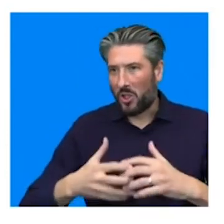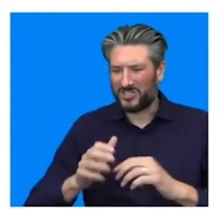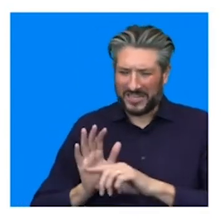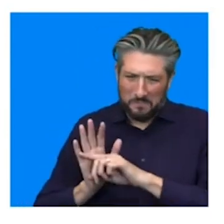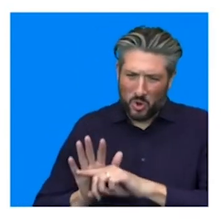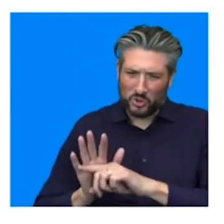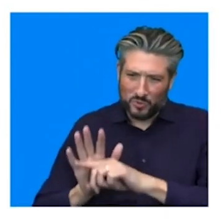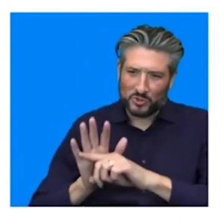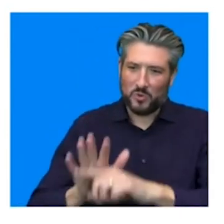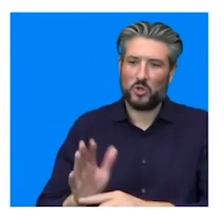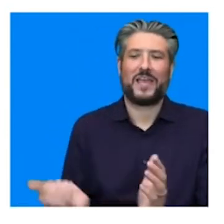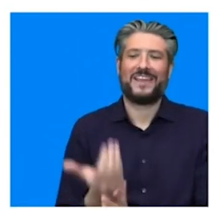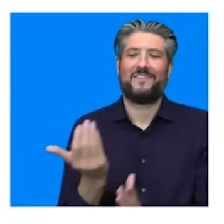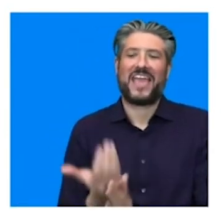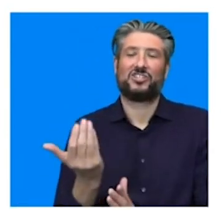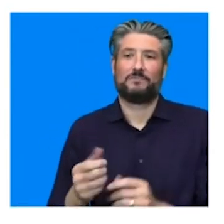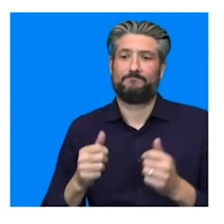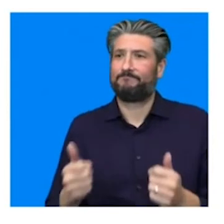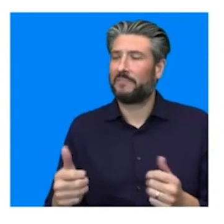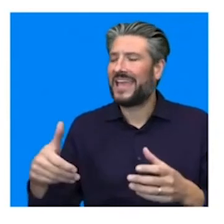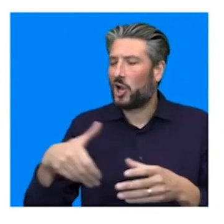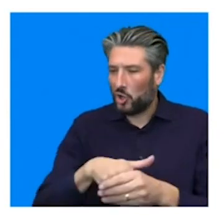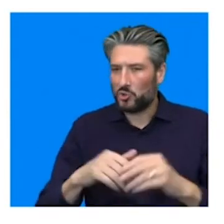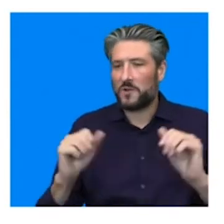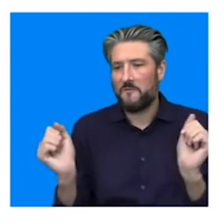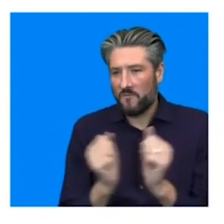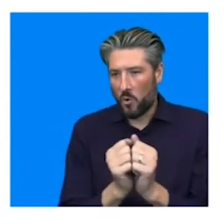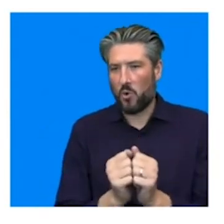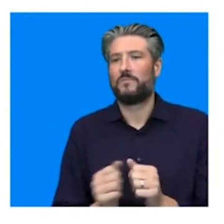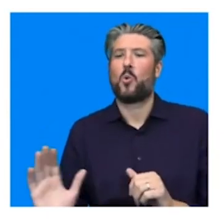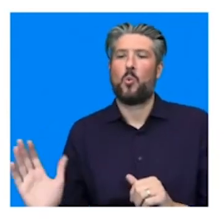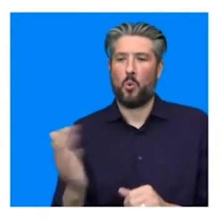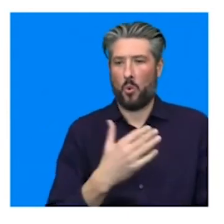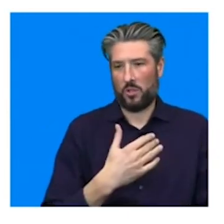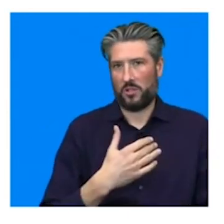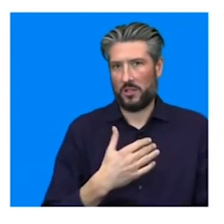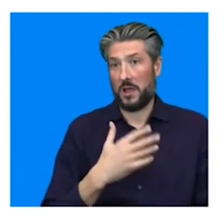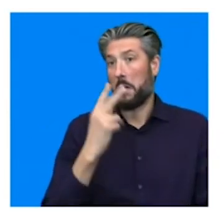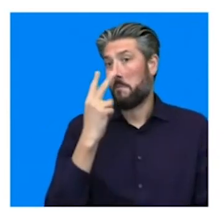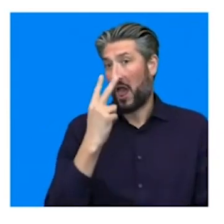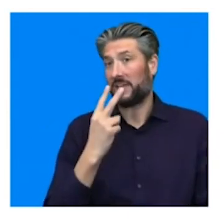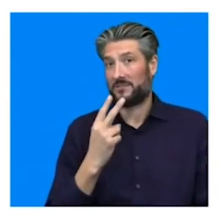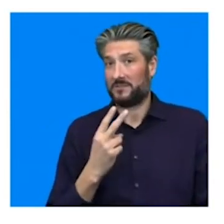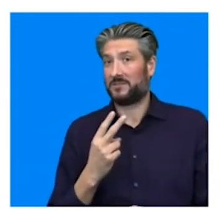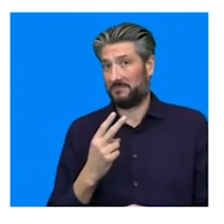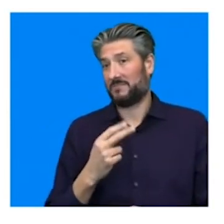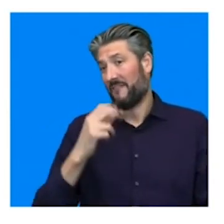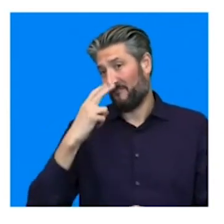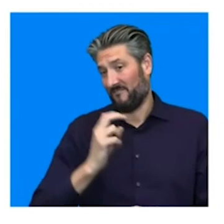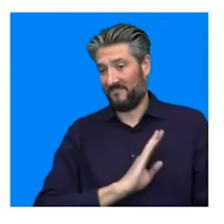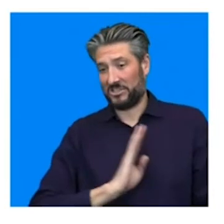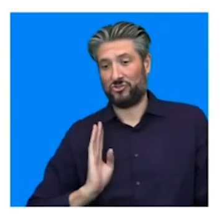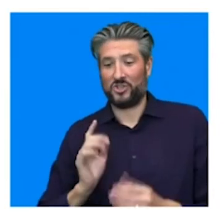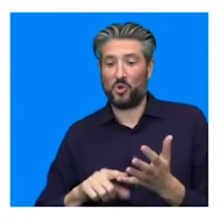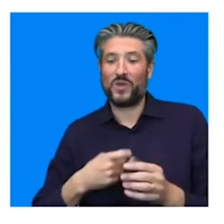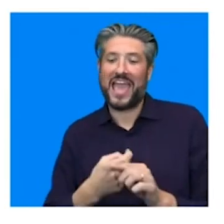to a world where inclusion for all is there and ready. Paul Hartley from the Blind Veterans UK. So we've got some others, but